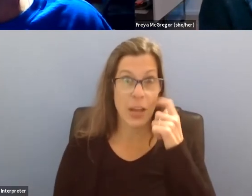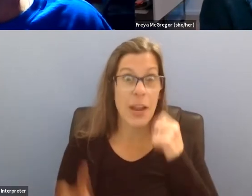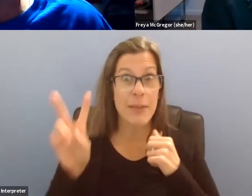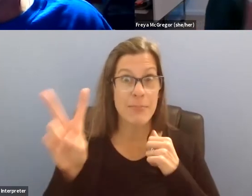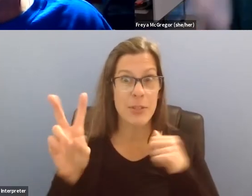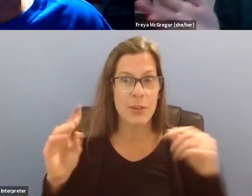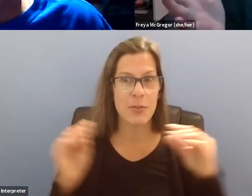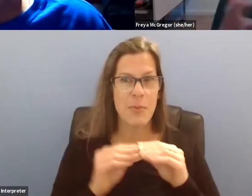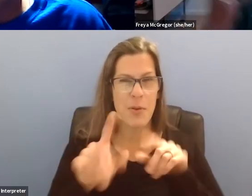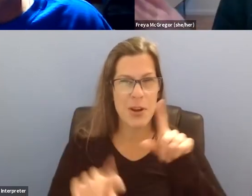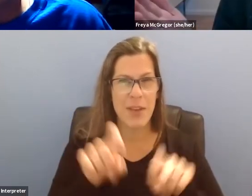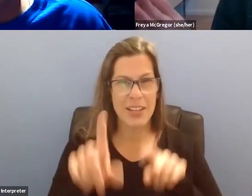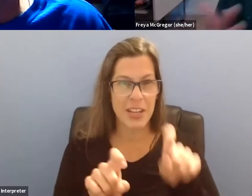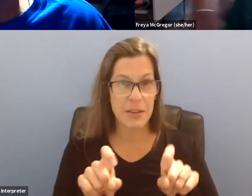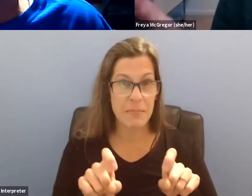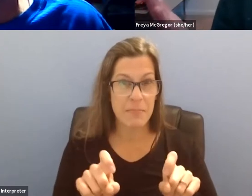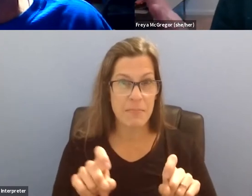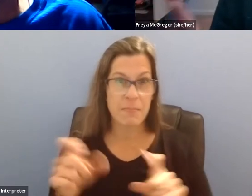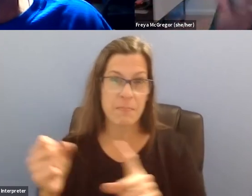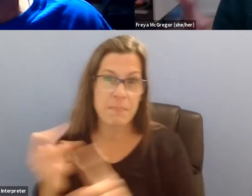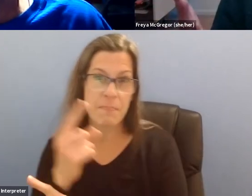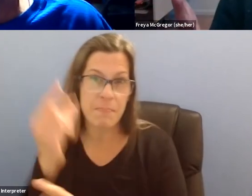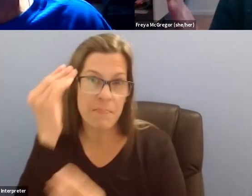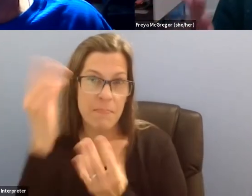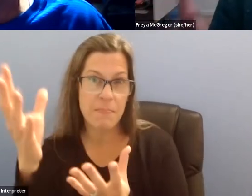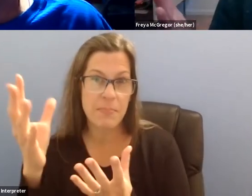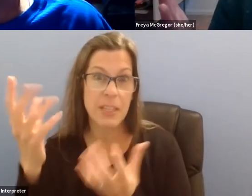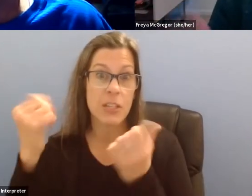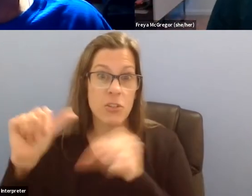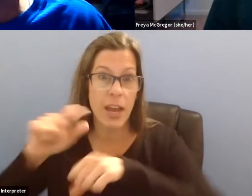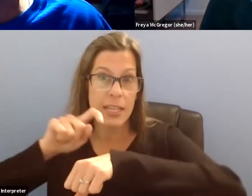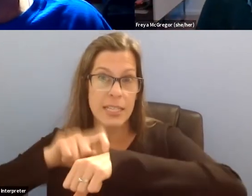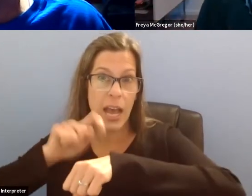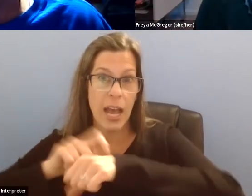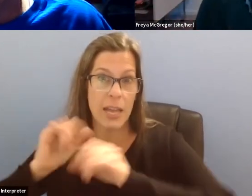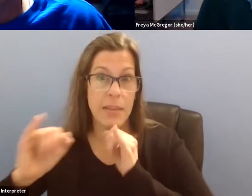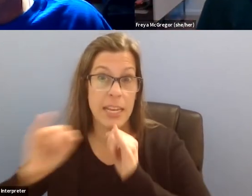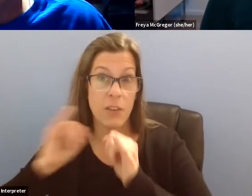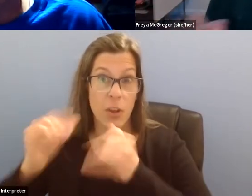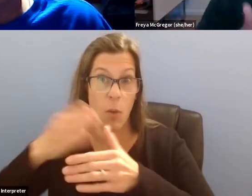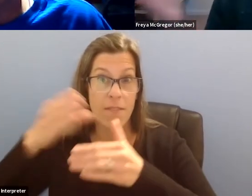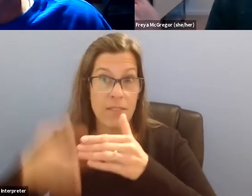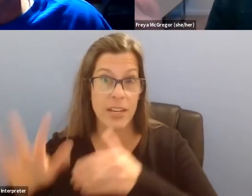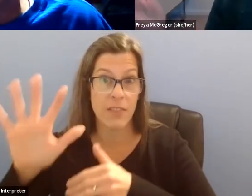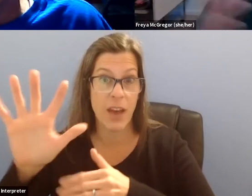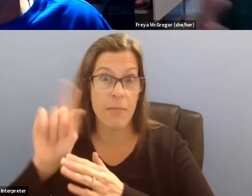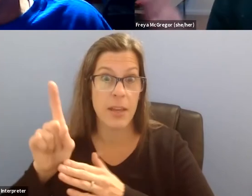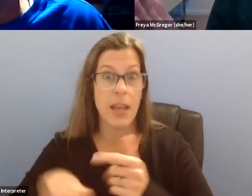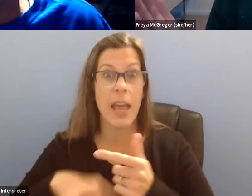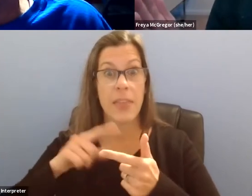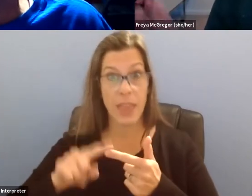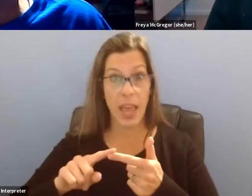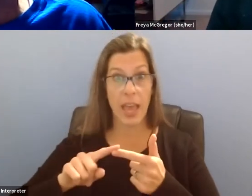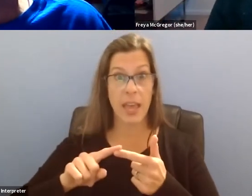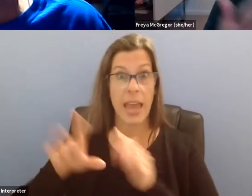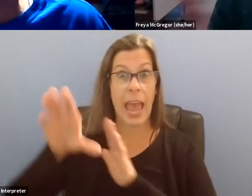to ask, um, folks, just so you know, so we're trying to time this interview to finish in about five minutes. Um, but then we have another half an hour for all the